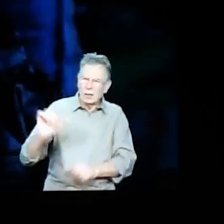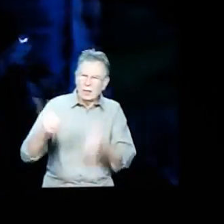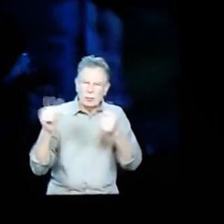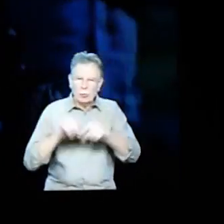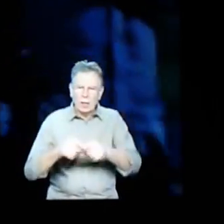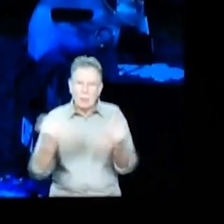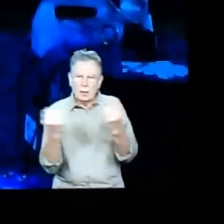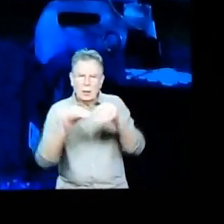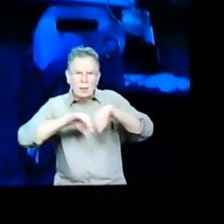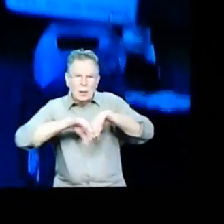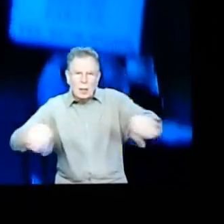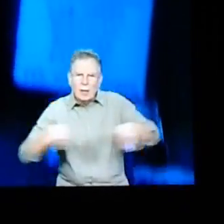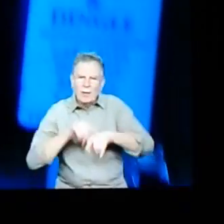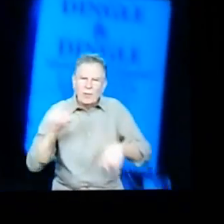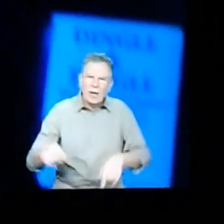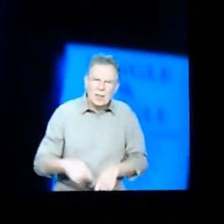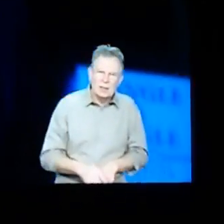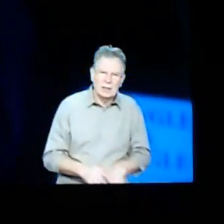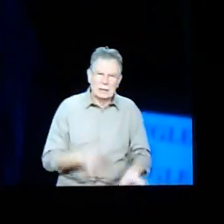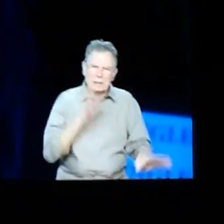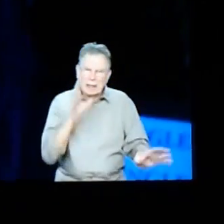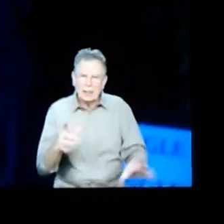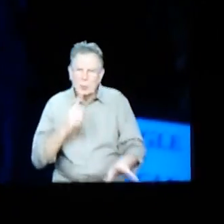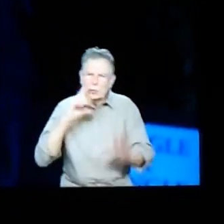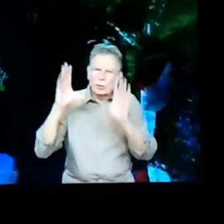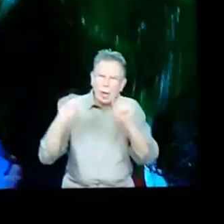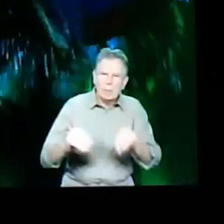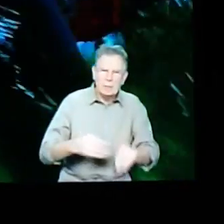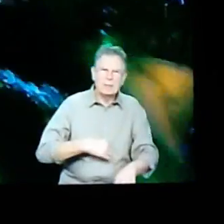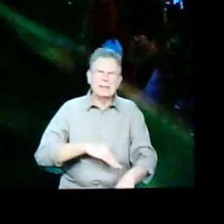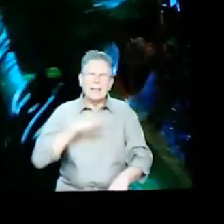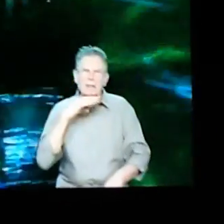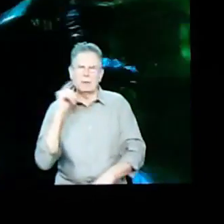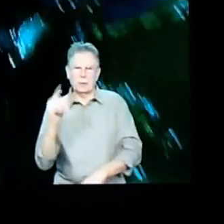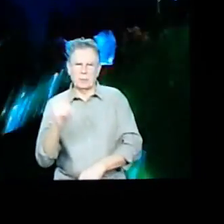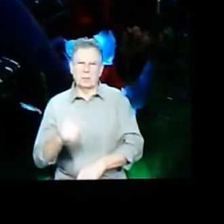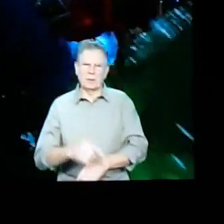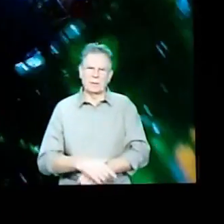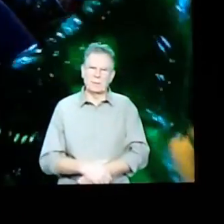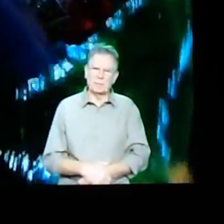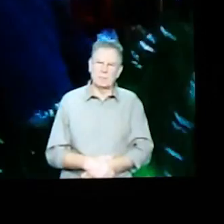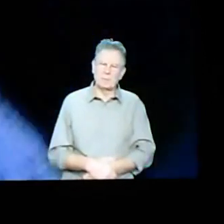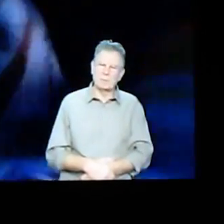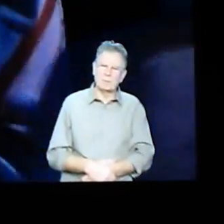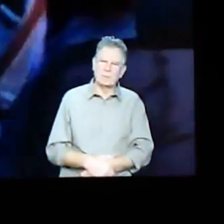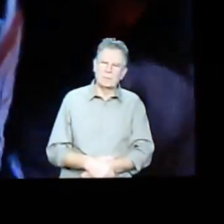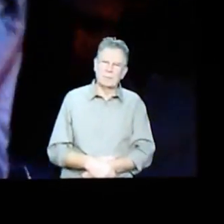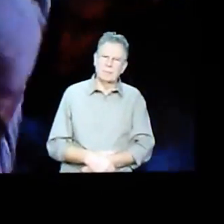Stop it! Stick! Stop it! Stick! Stop it!